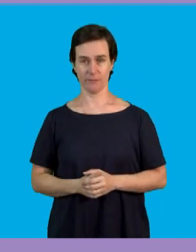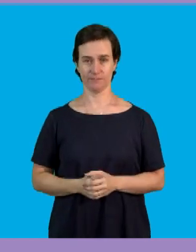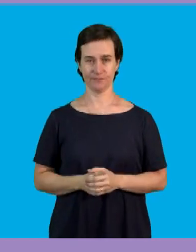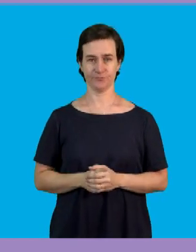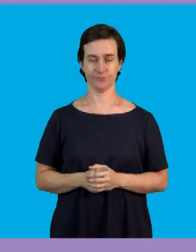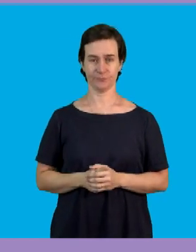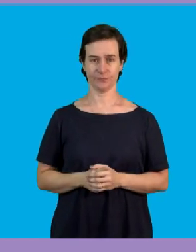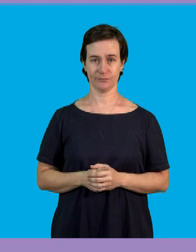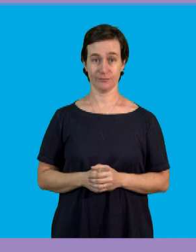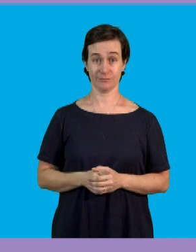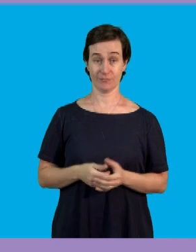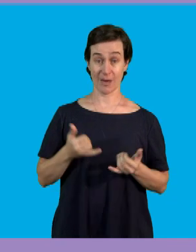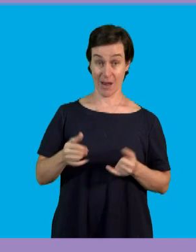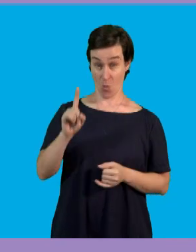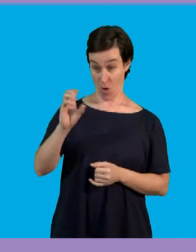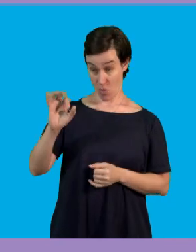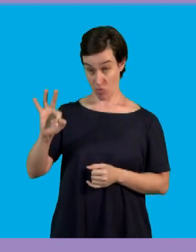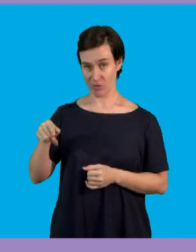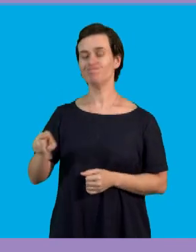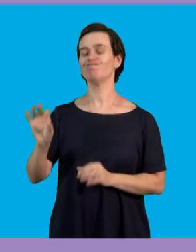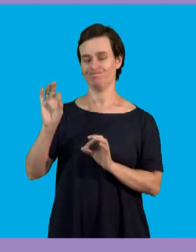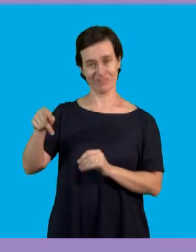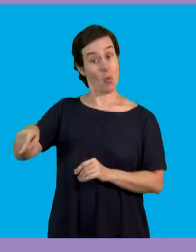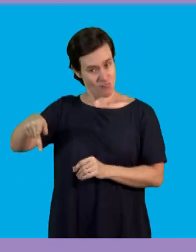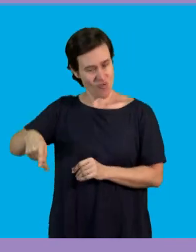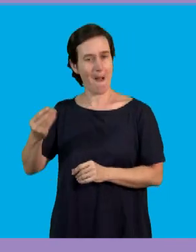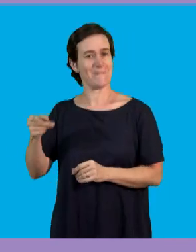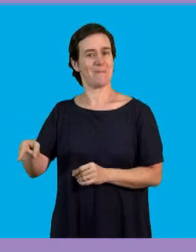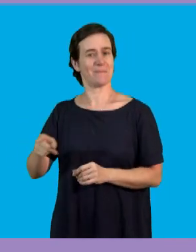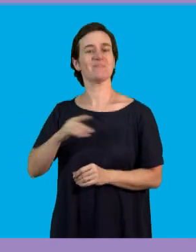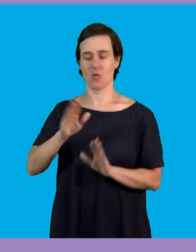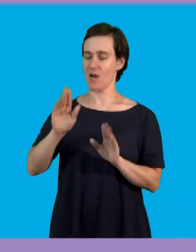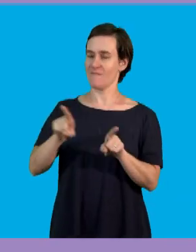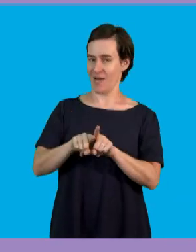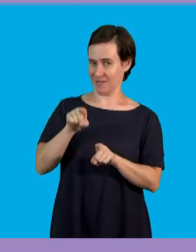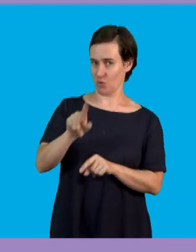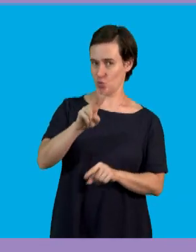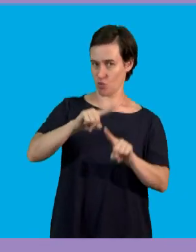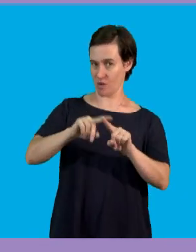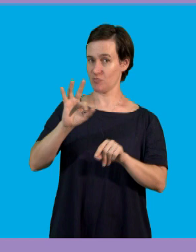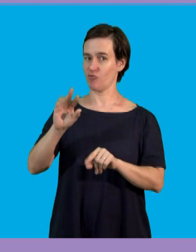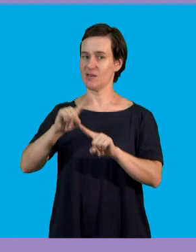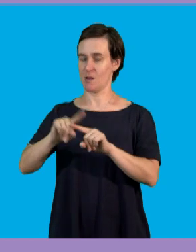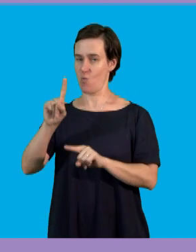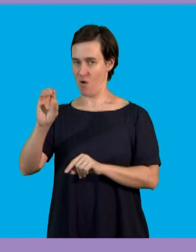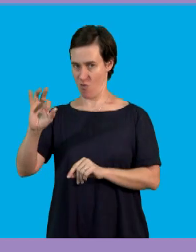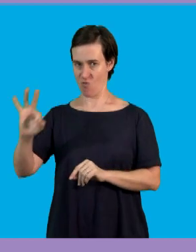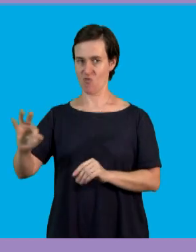103. And 103 is actually a prime number. So this means